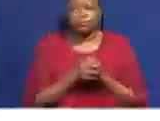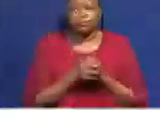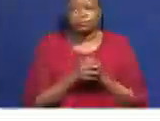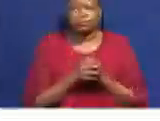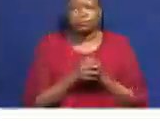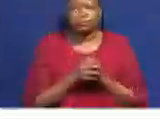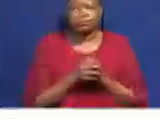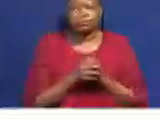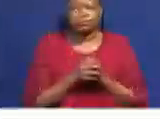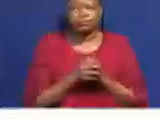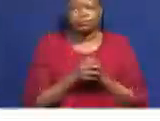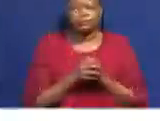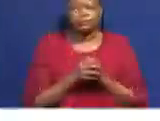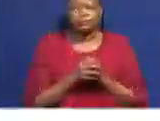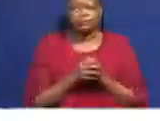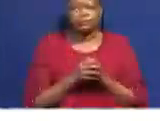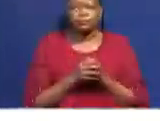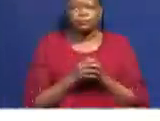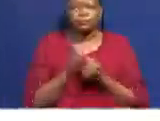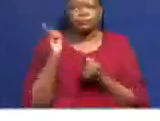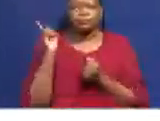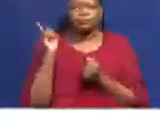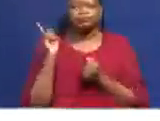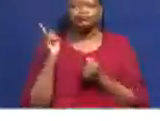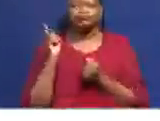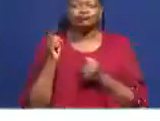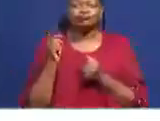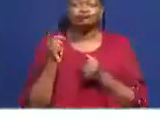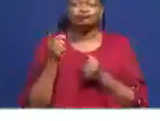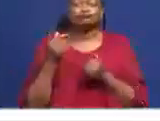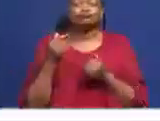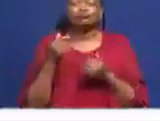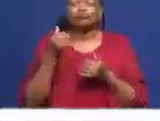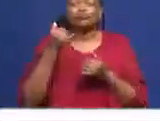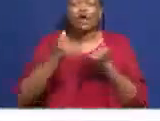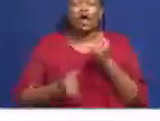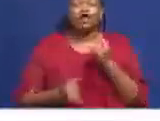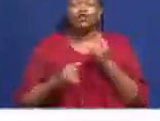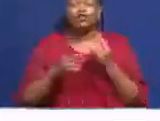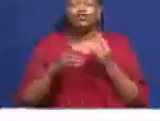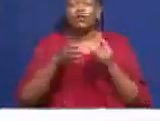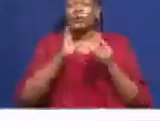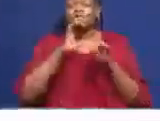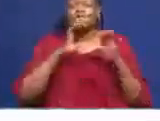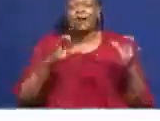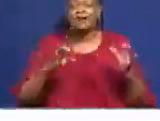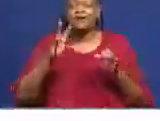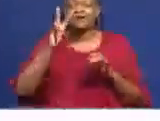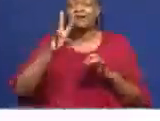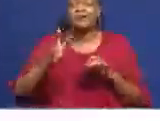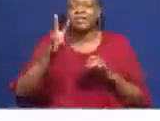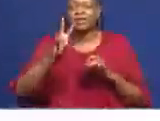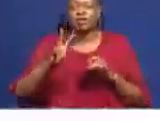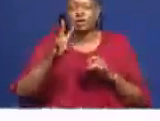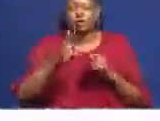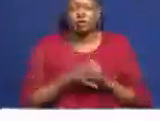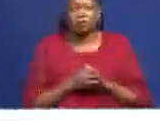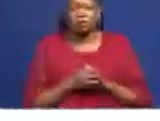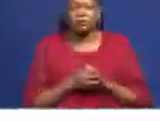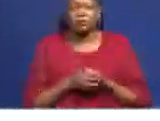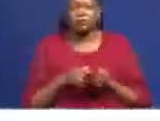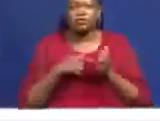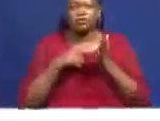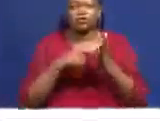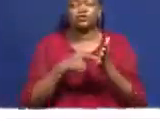sits comfortably on the shores of Lake Victoria, opening up to the expansive sight of